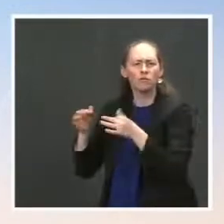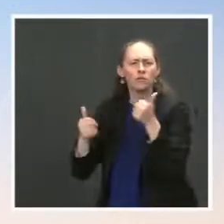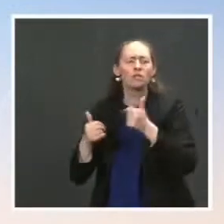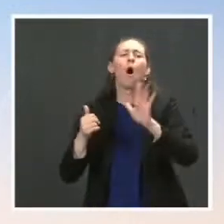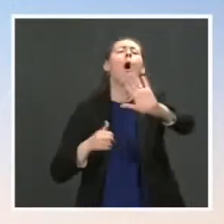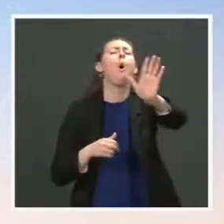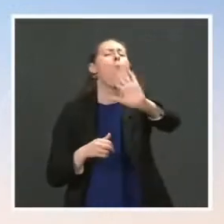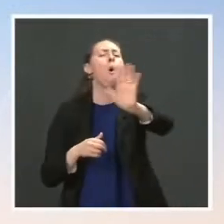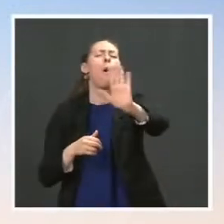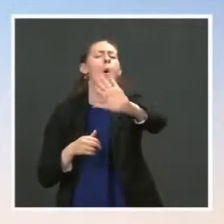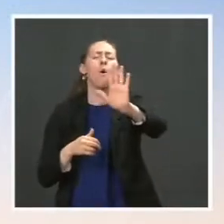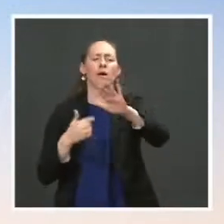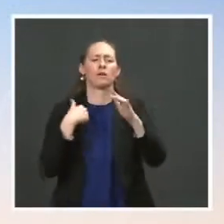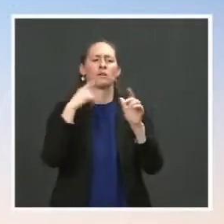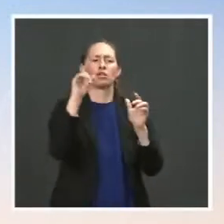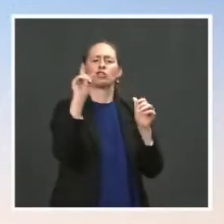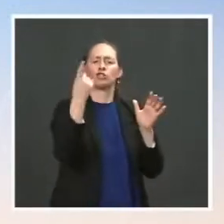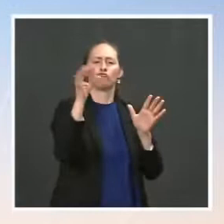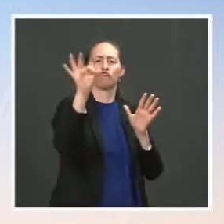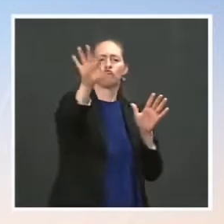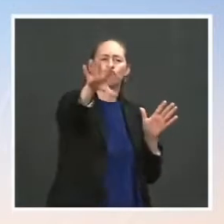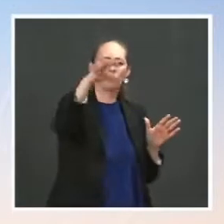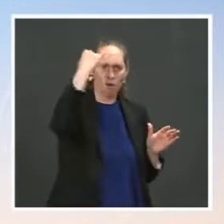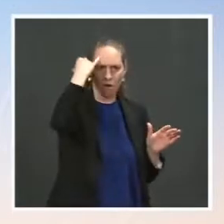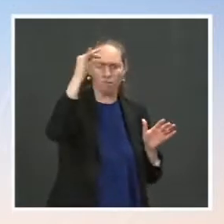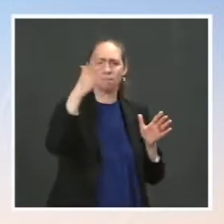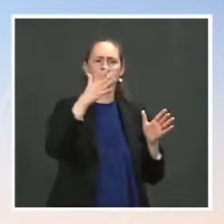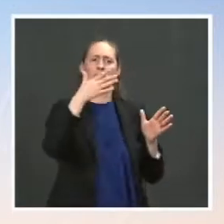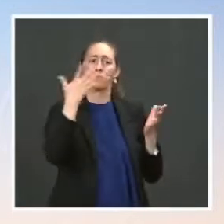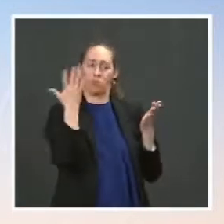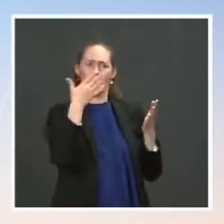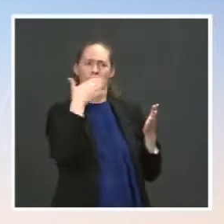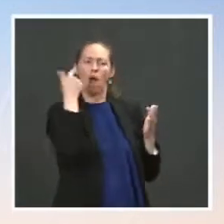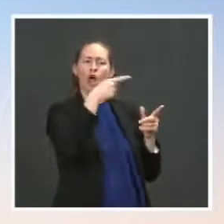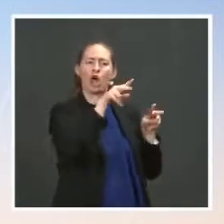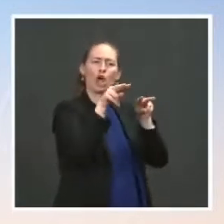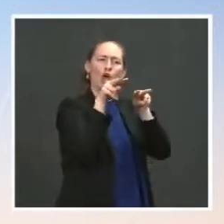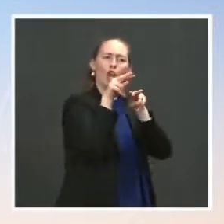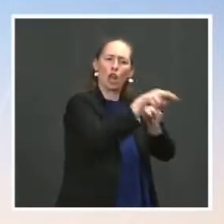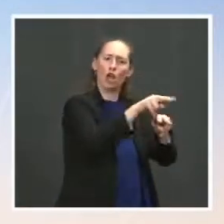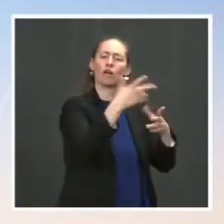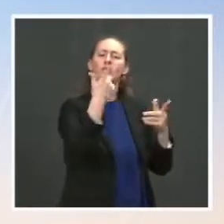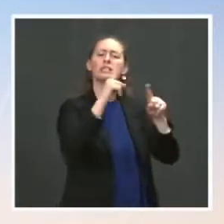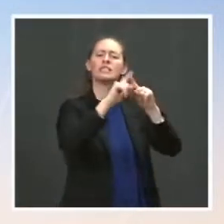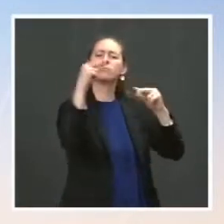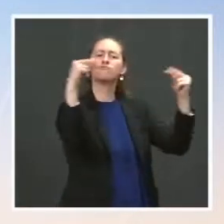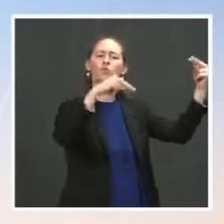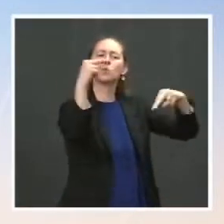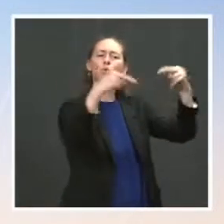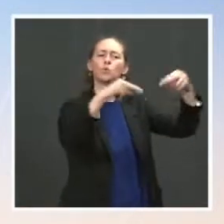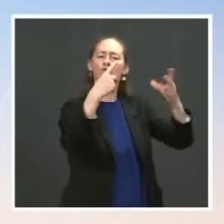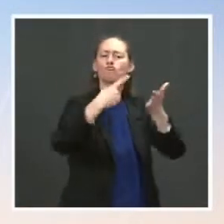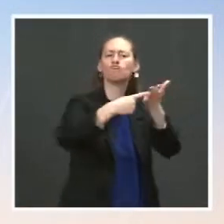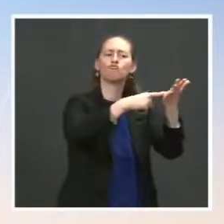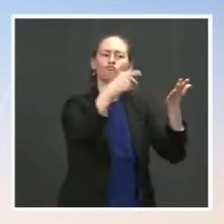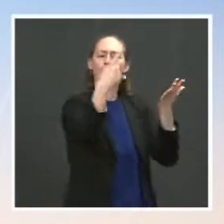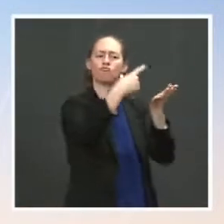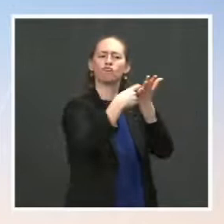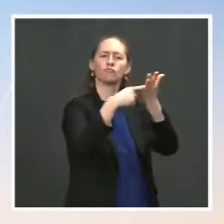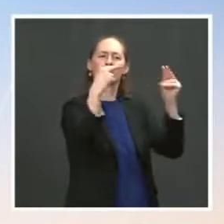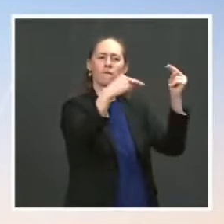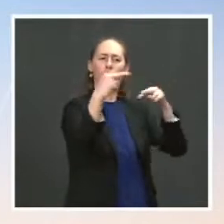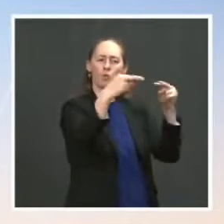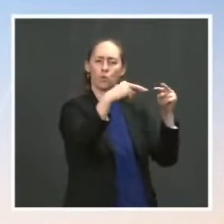he asked his team to put together this commission to reflect a diversity of viewpoints, which it certainly will. And I'm certain that when that report